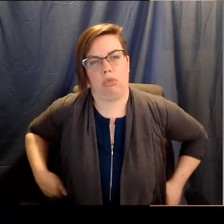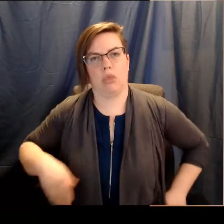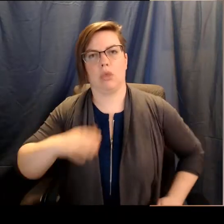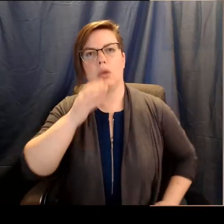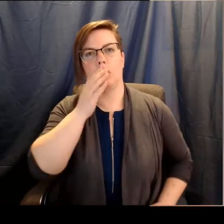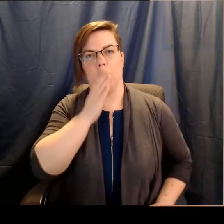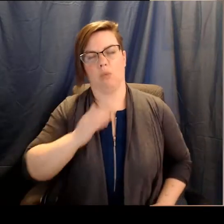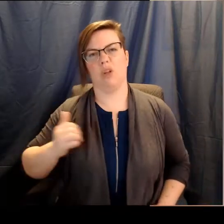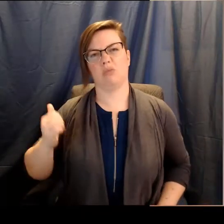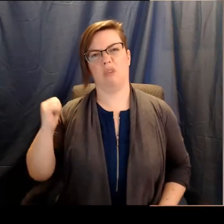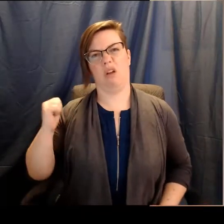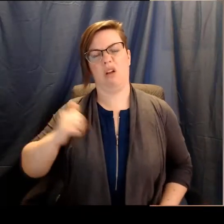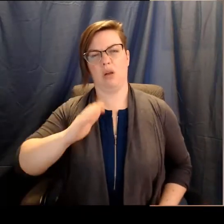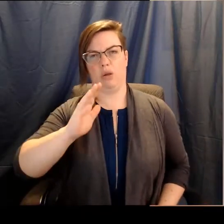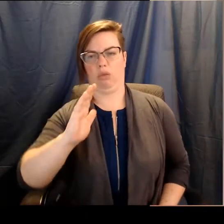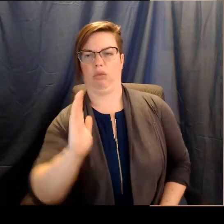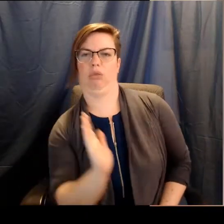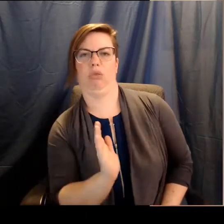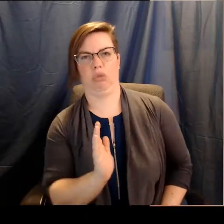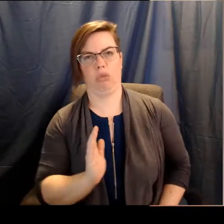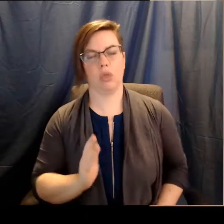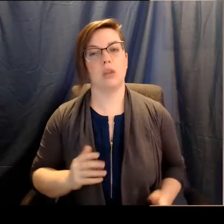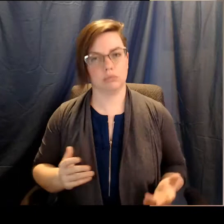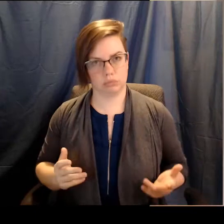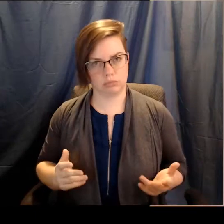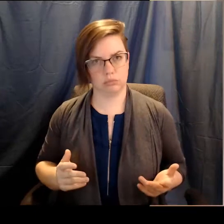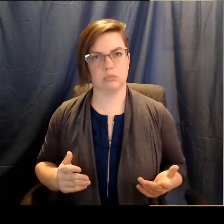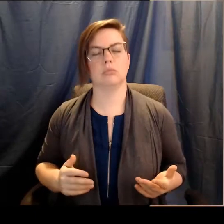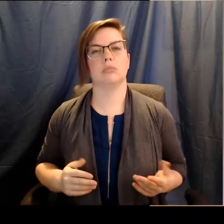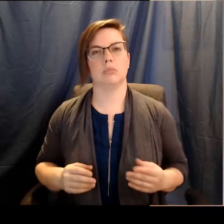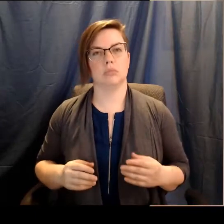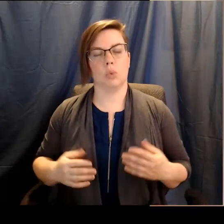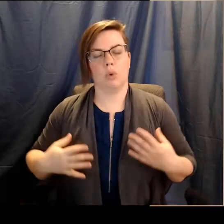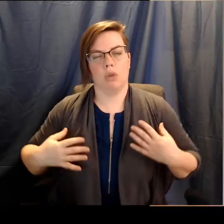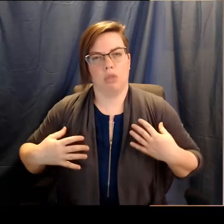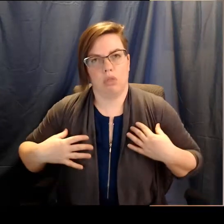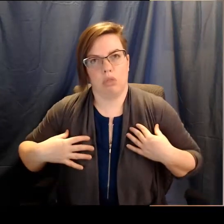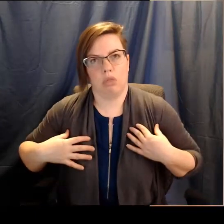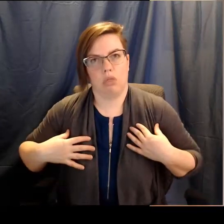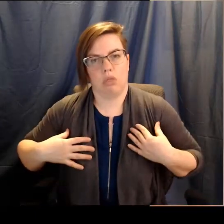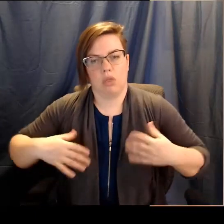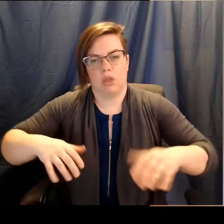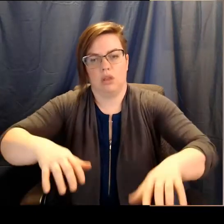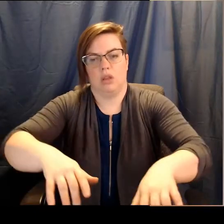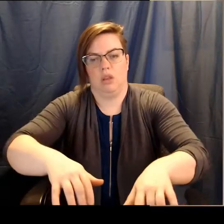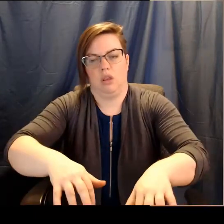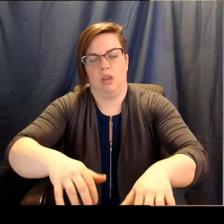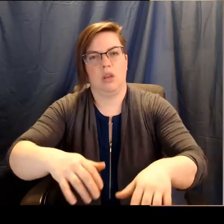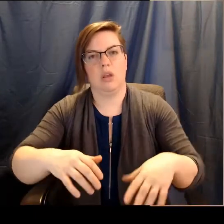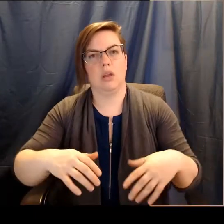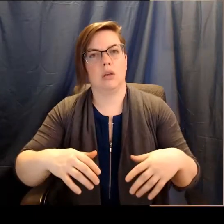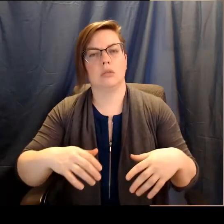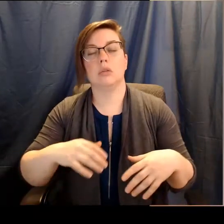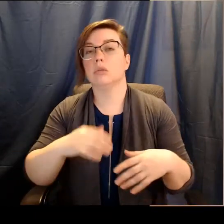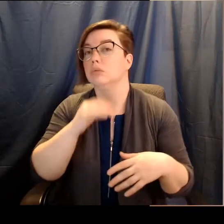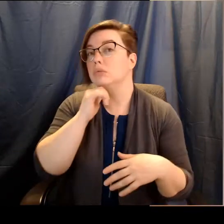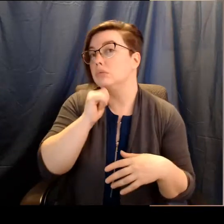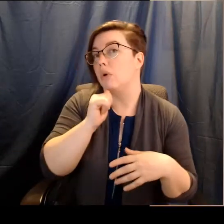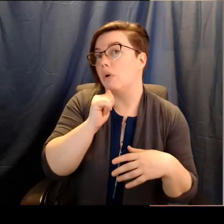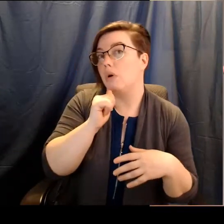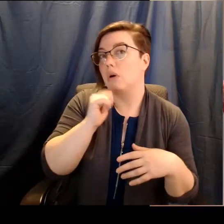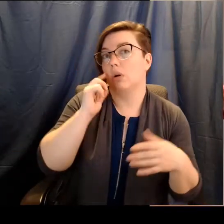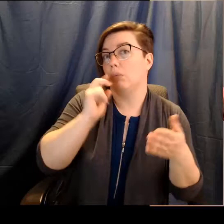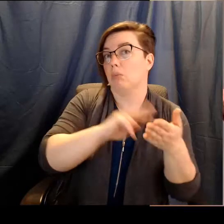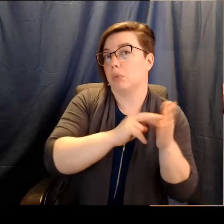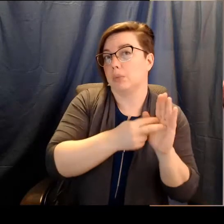to fatigue, she's going to slouch more, trying to get to the right height of that computer monitor, trying to support her legs. She won't be thinking about this, but